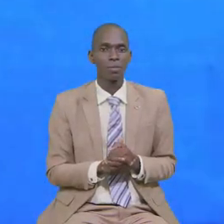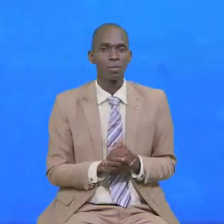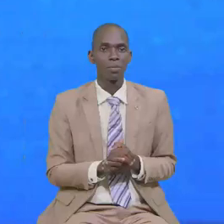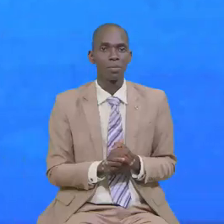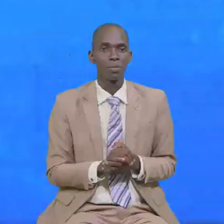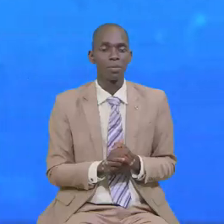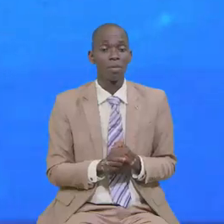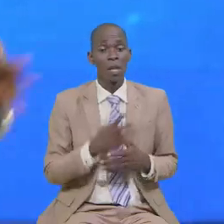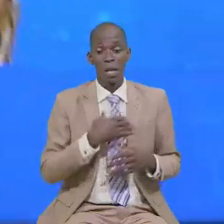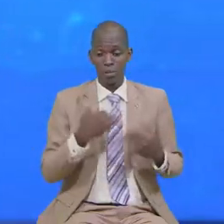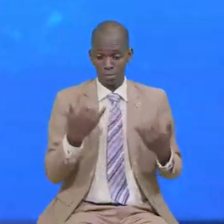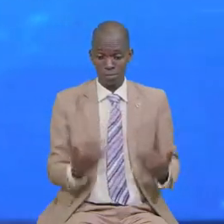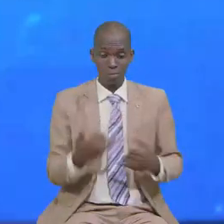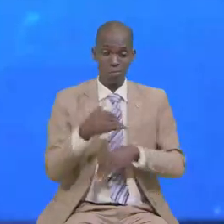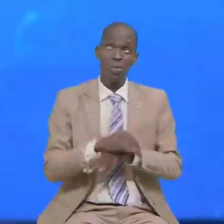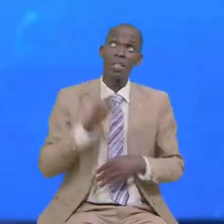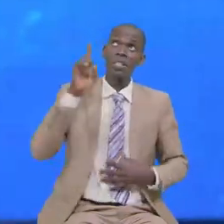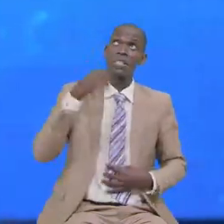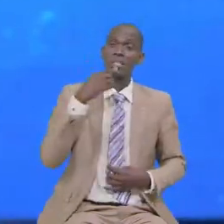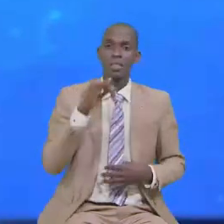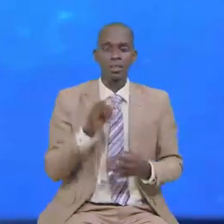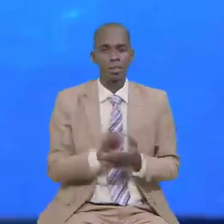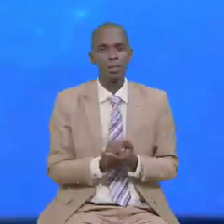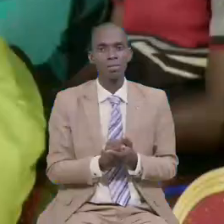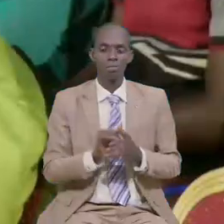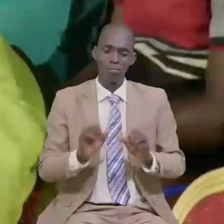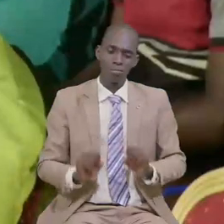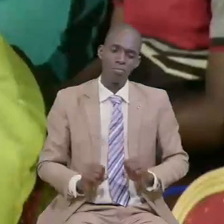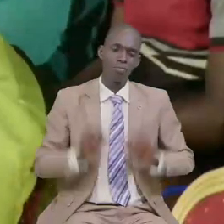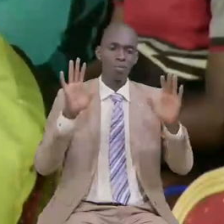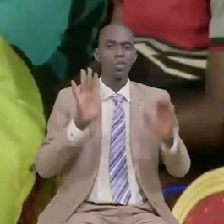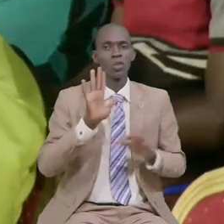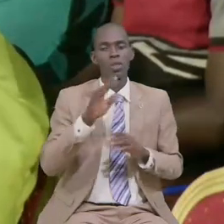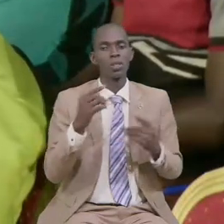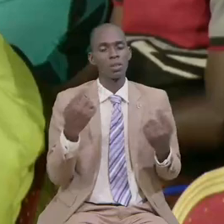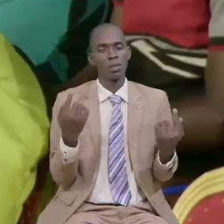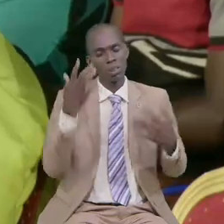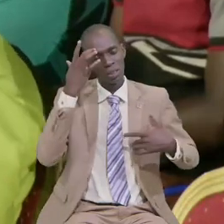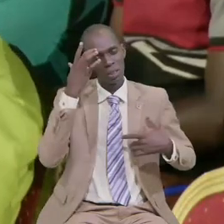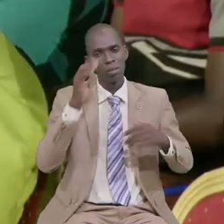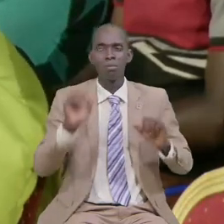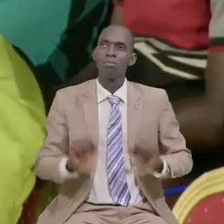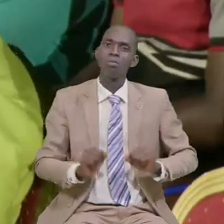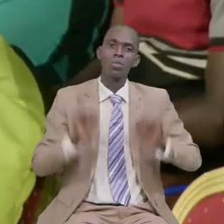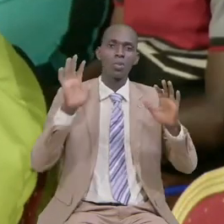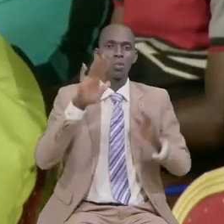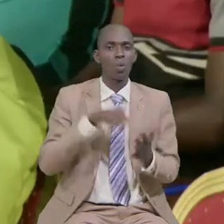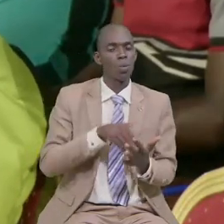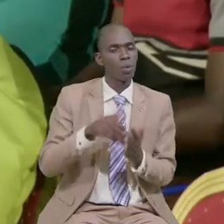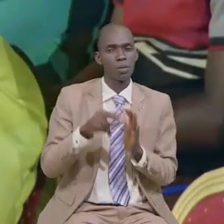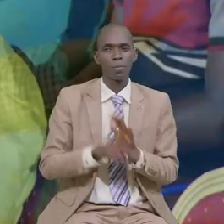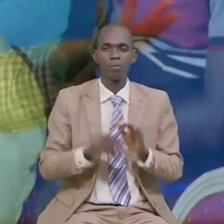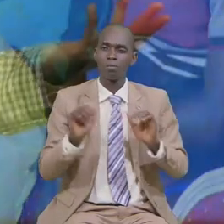And tonight he says, give up your sickness, give up your weakness, give up